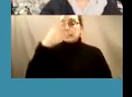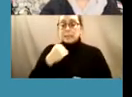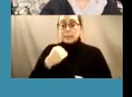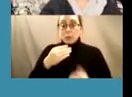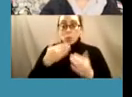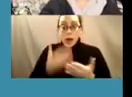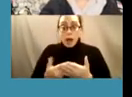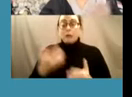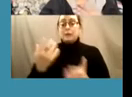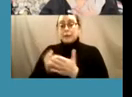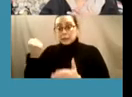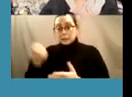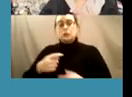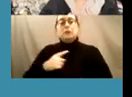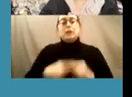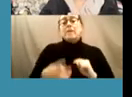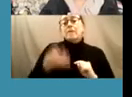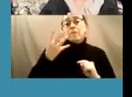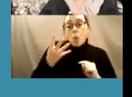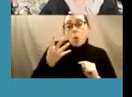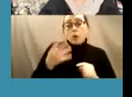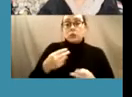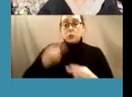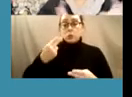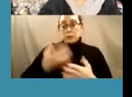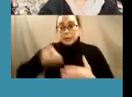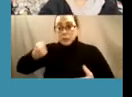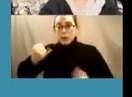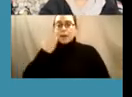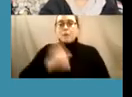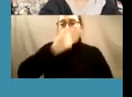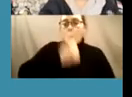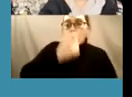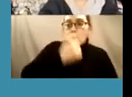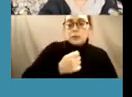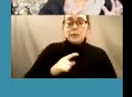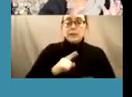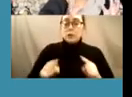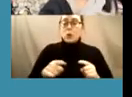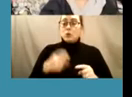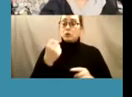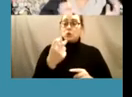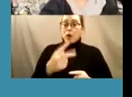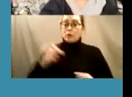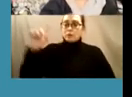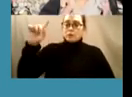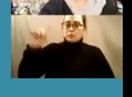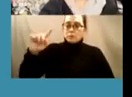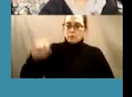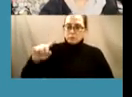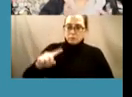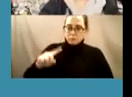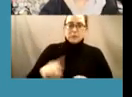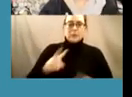skipped a meal. Take away 4 spoons if you have a cold. And then the illustrations are, there's a column of 1 spoon, 2 spoons,